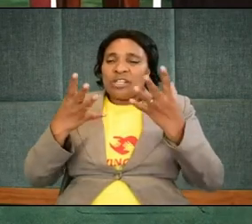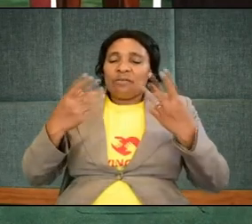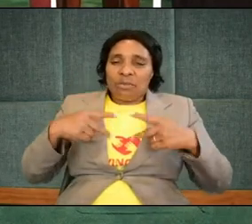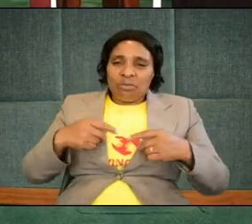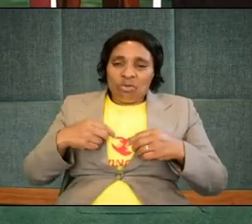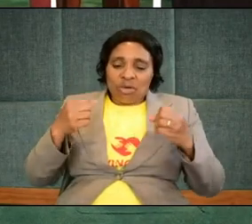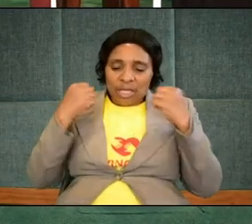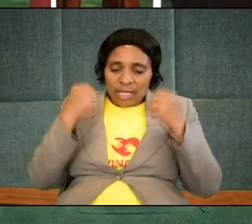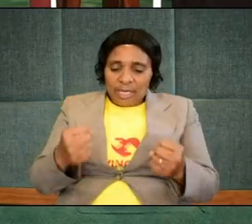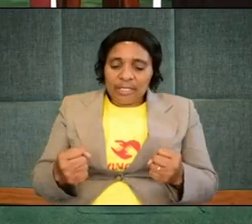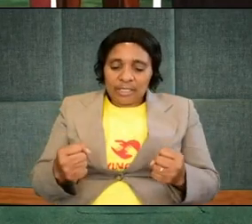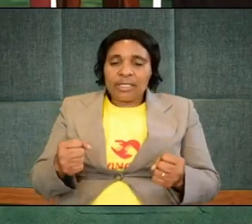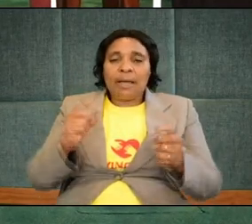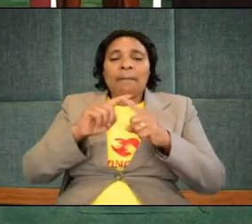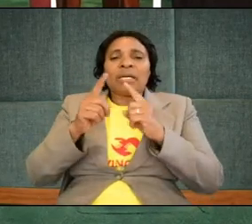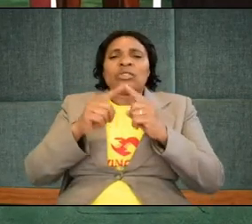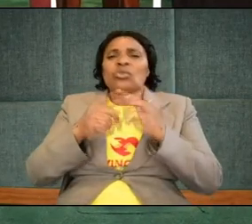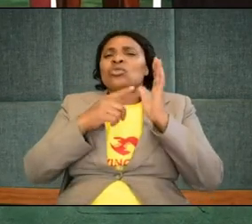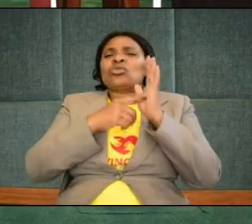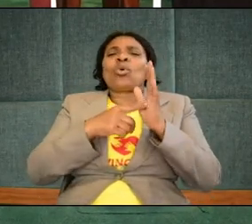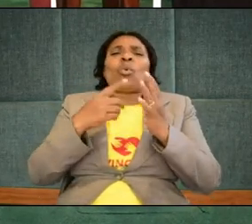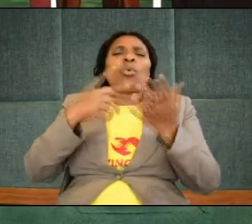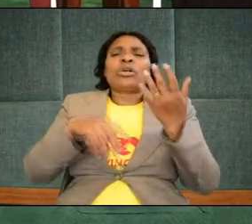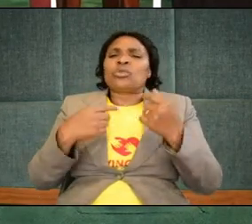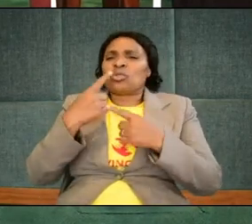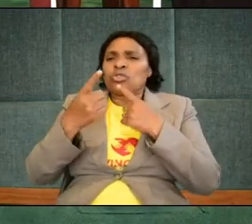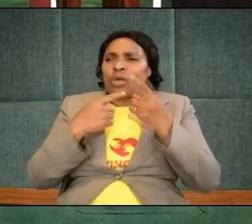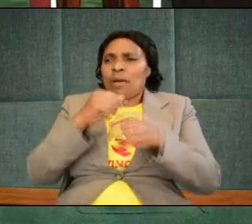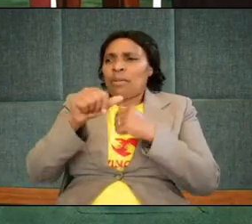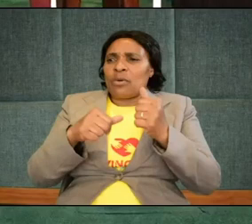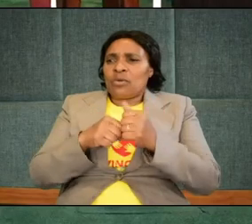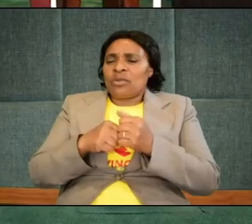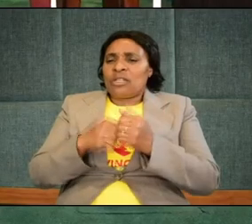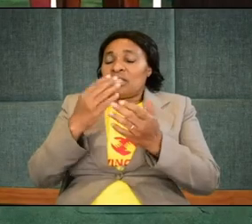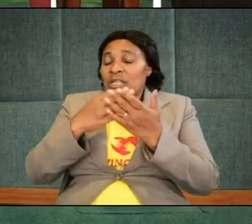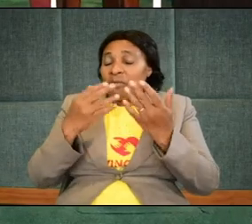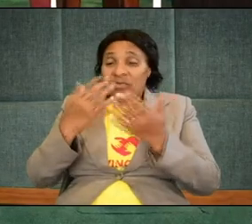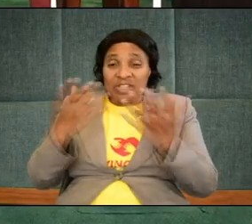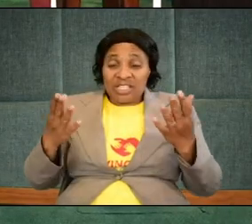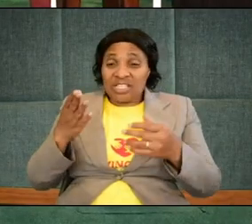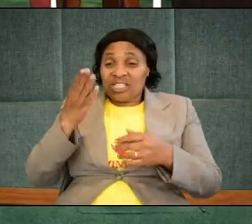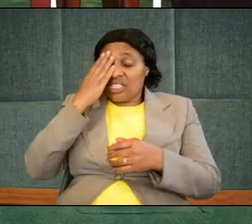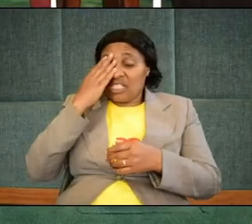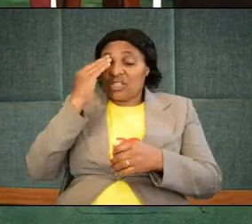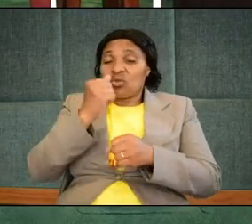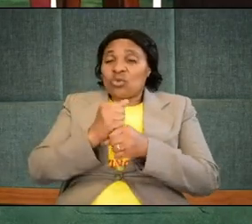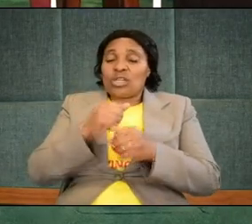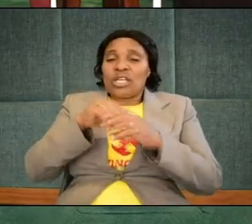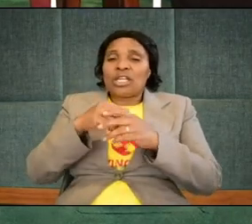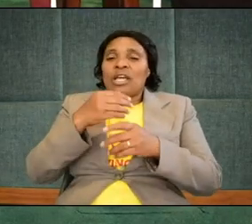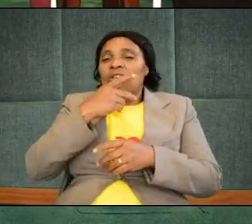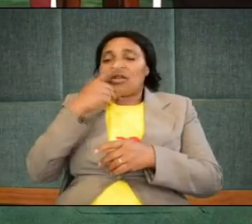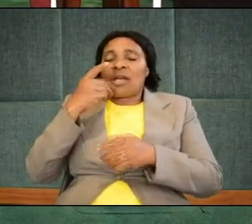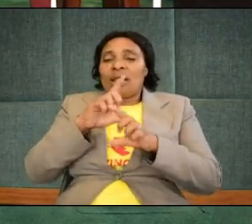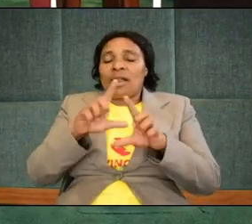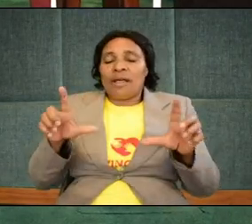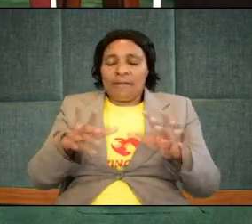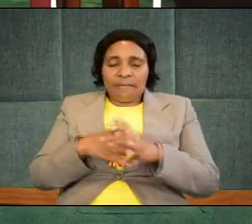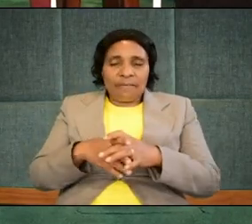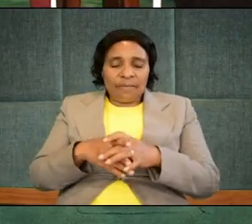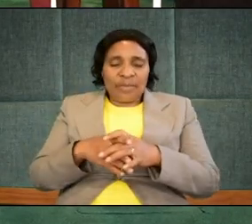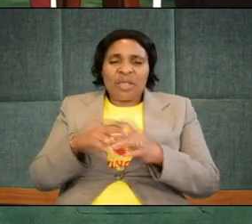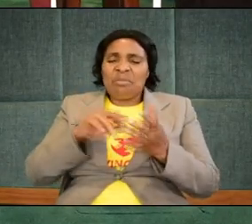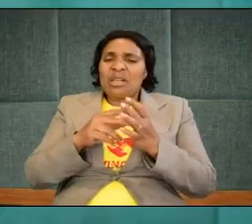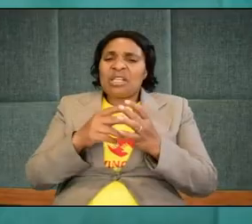do we reflect on the things that we say? Because this was some of the things the children of Israel were doing in the wilderness. you know, the power